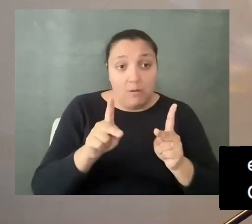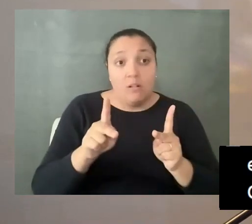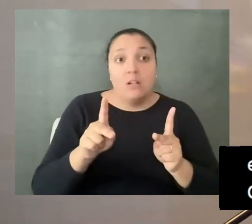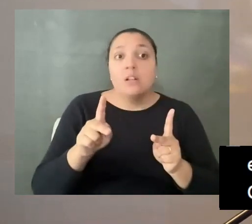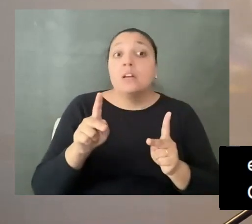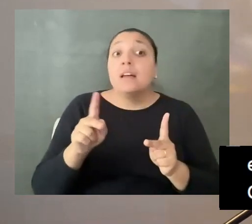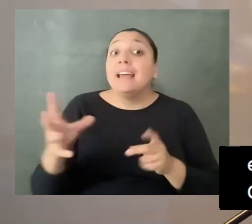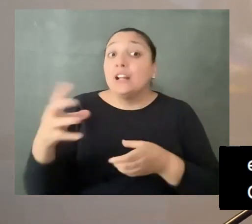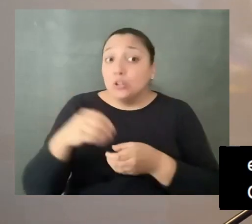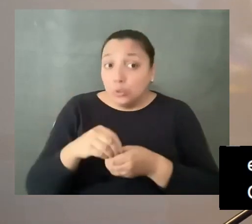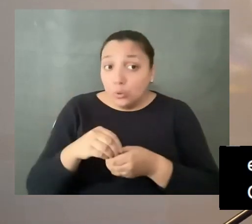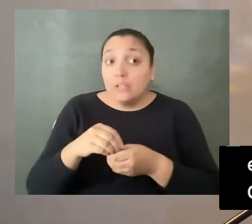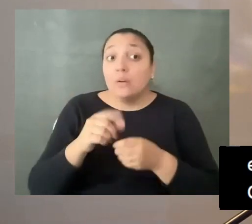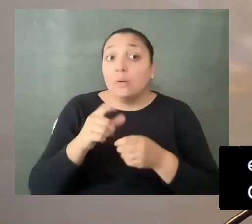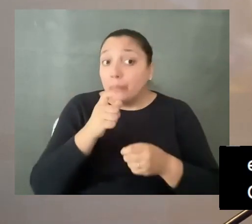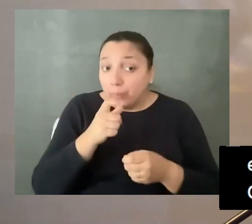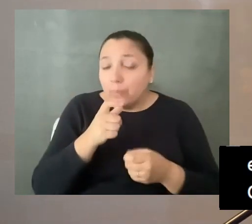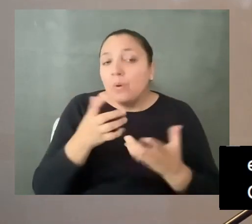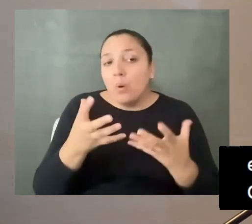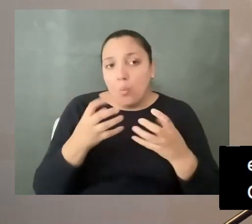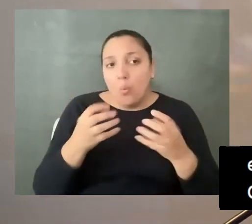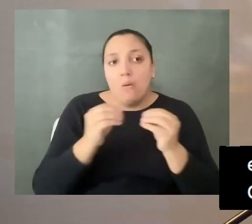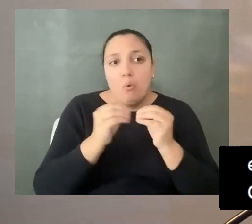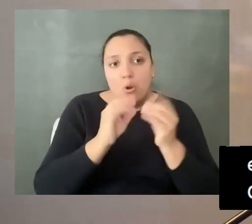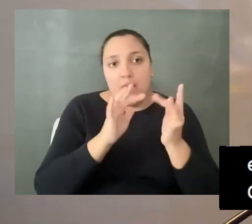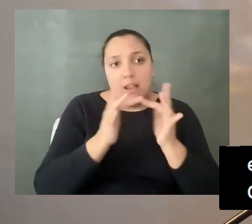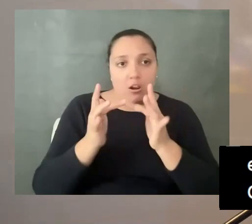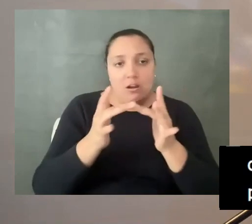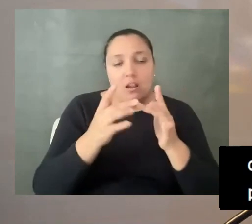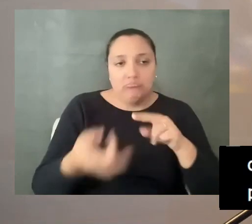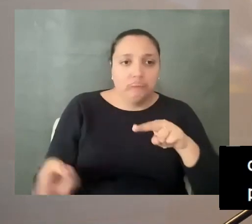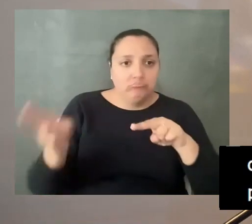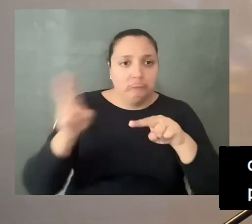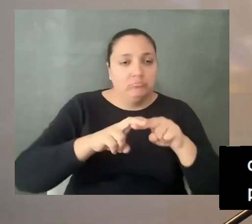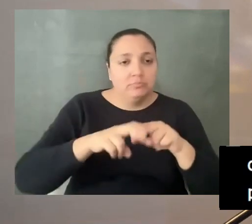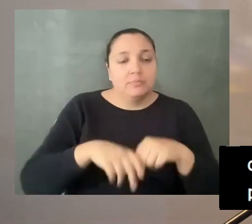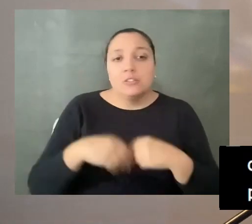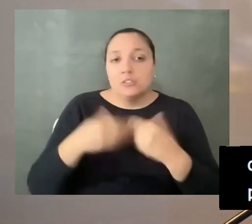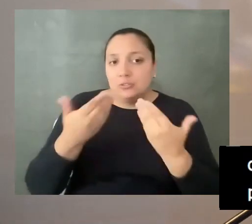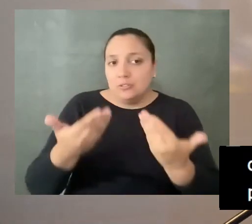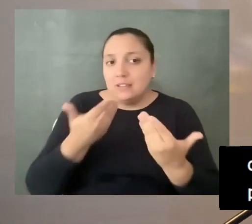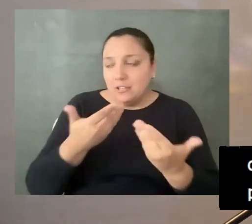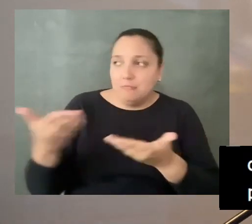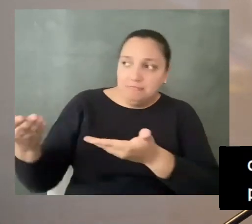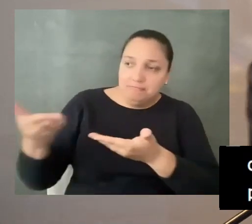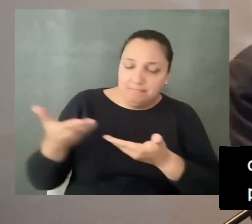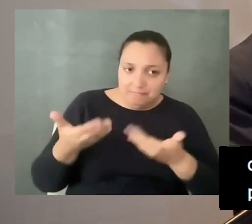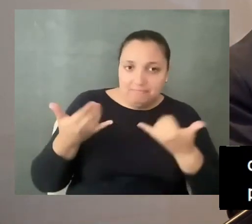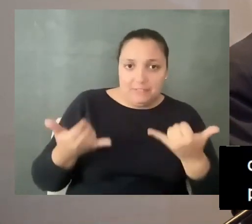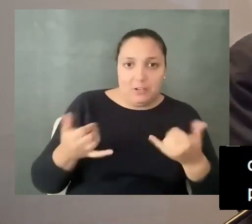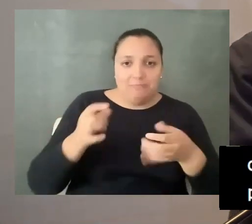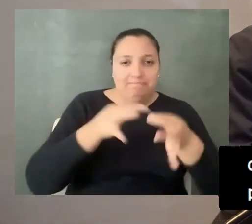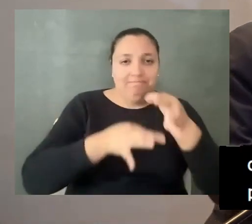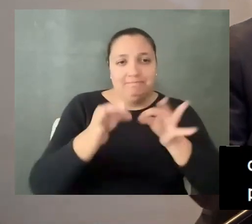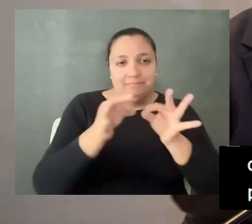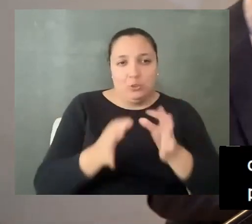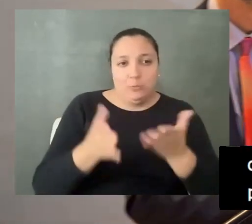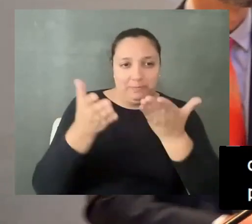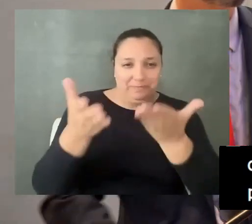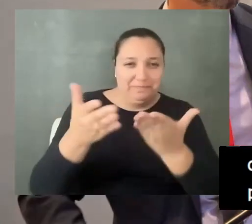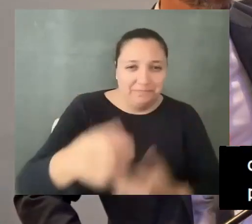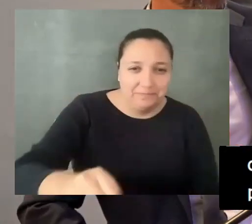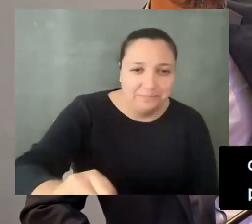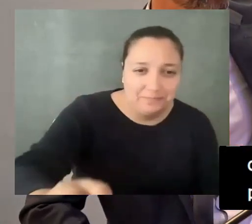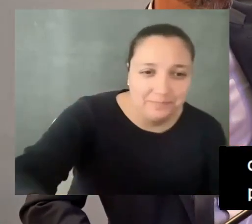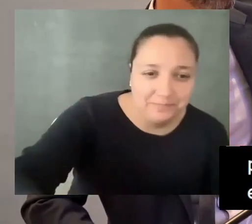to achieve greater digital equity. So please help me in welcoming Commissioner Hope Knight to the stage.